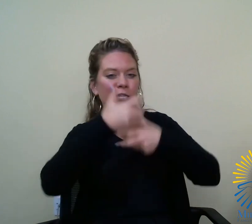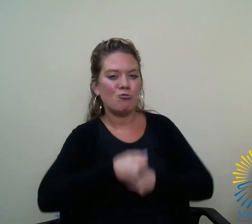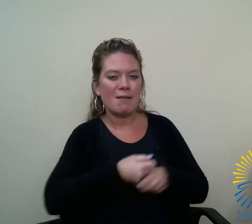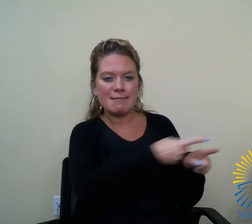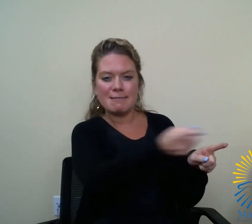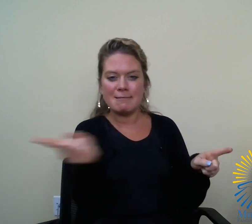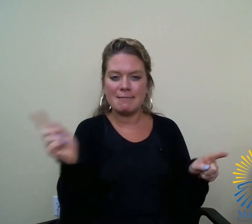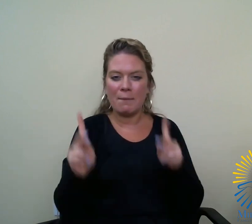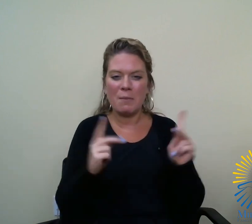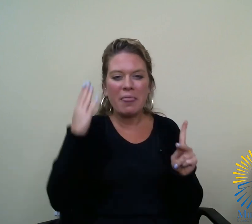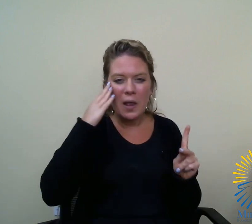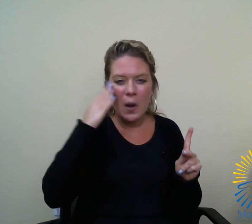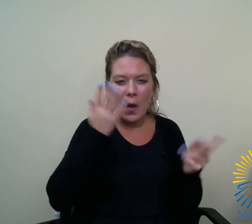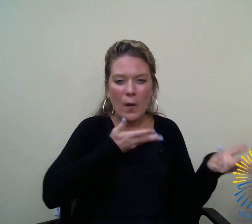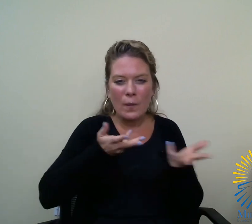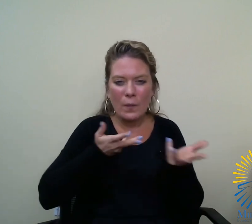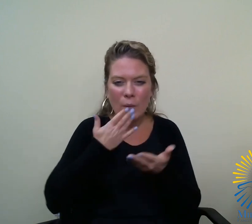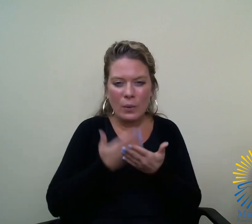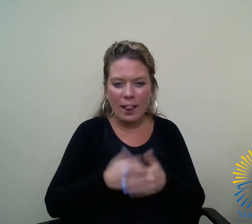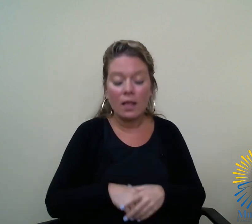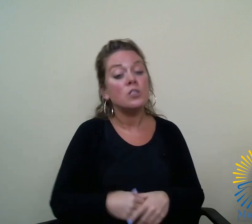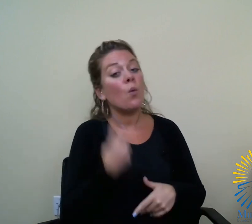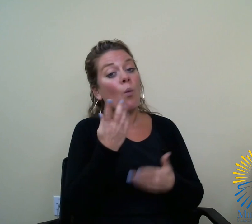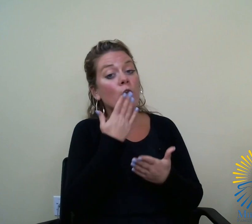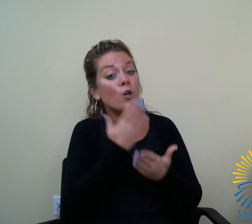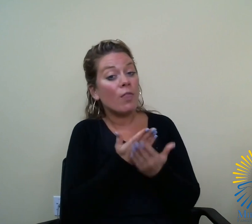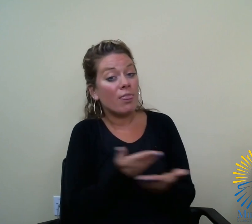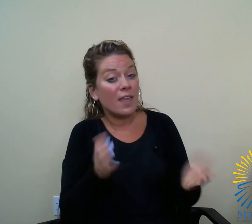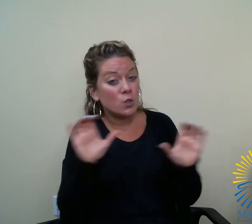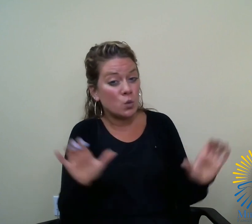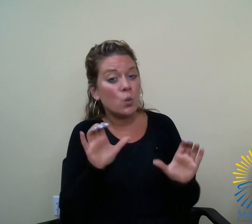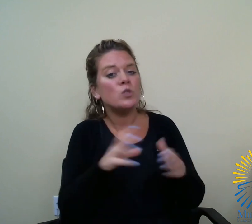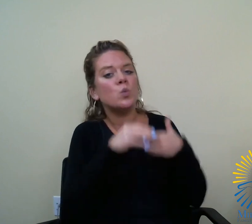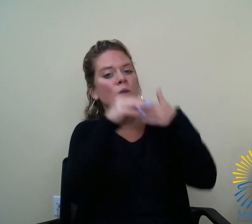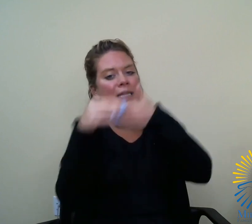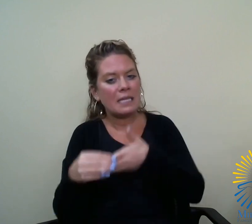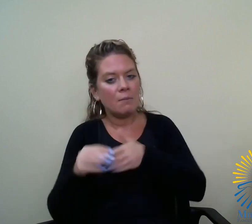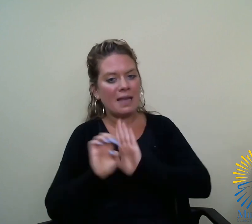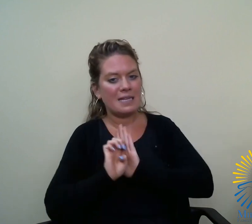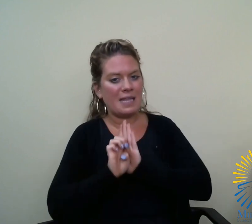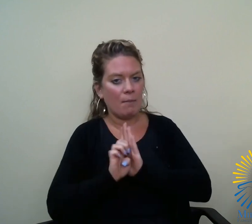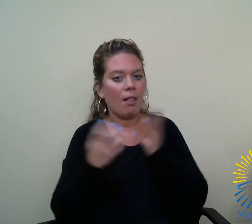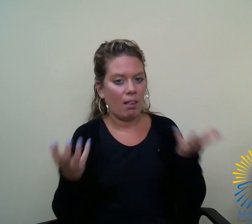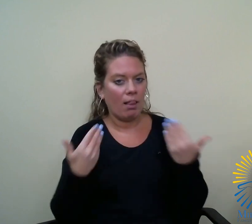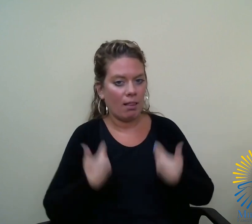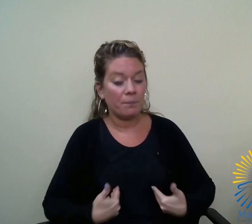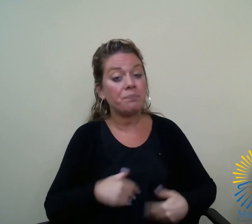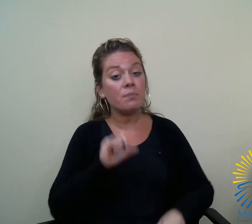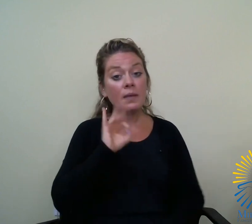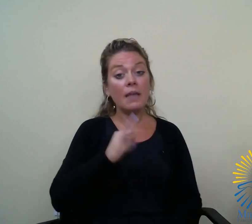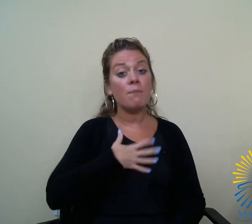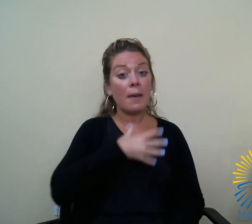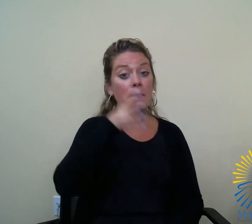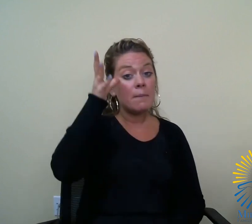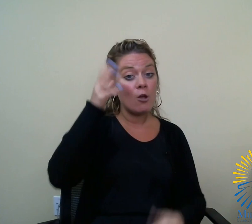they know. And so I think one good thing to do would be to like lead by example. I feel like if my parents had